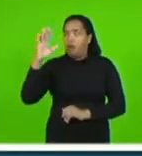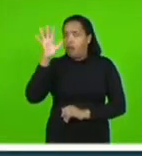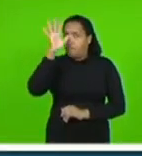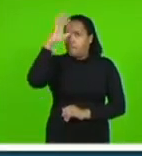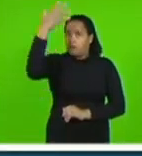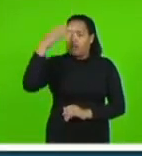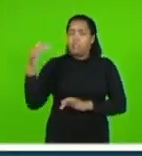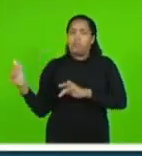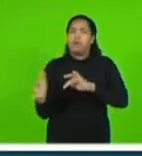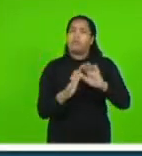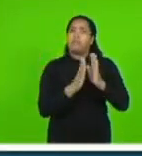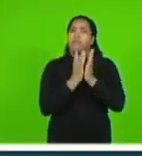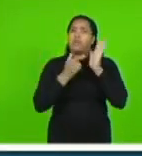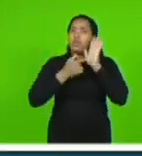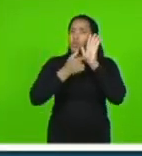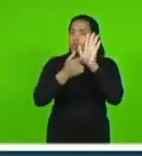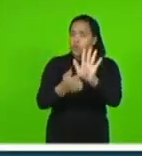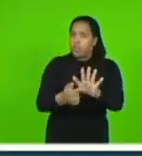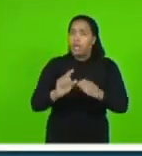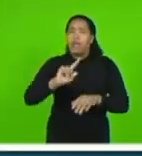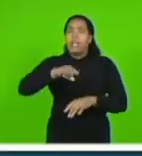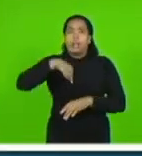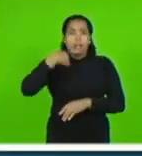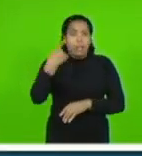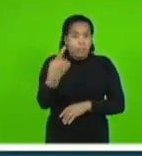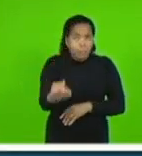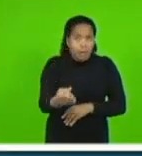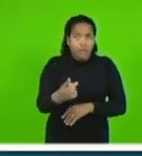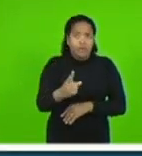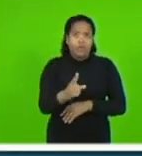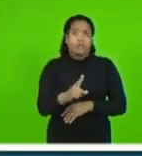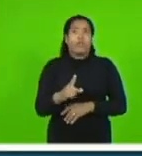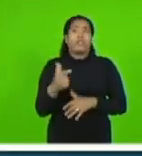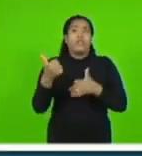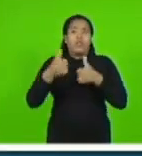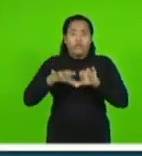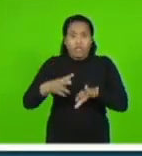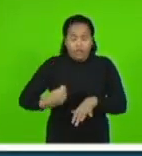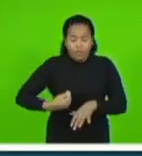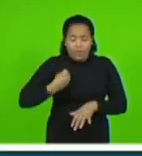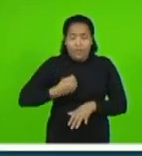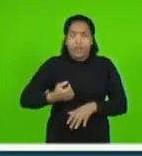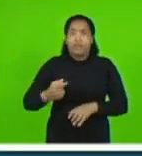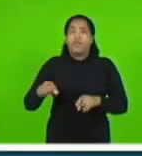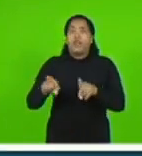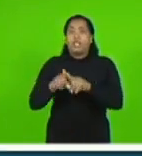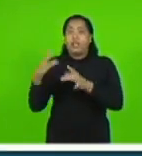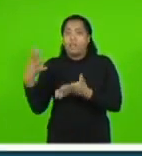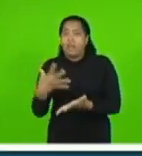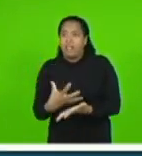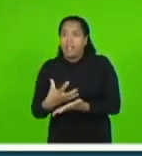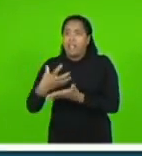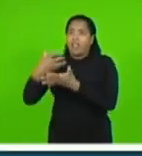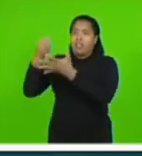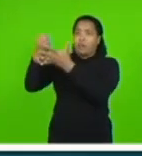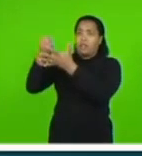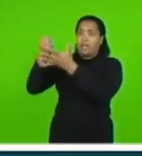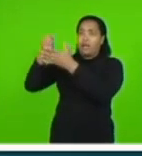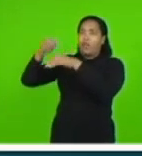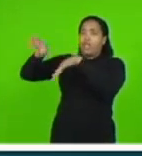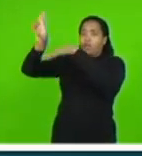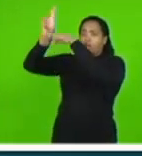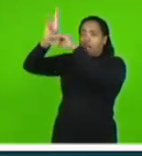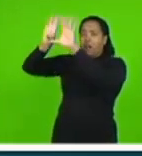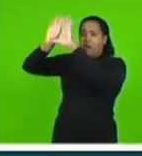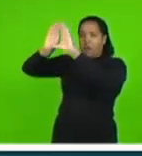1 Thessalonians 4:17, and the word says, "Then we who are alive and remain